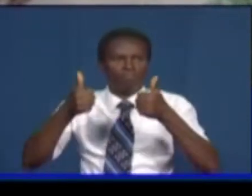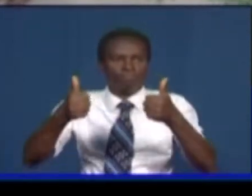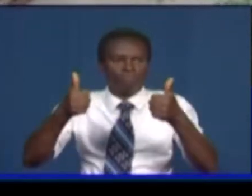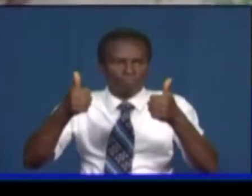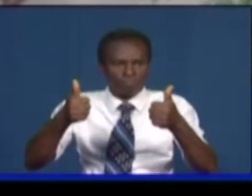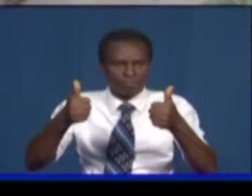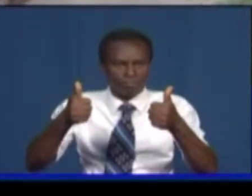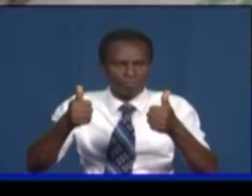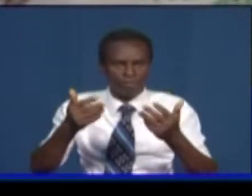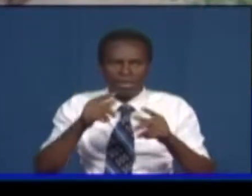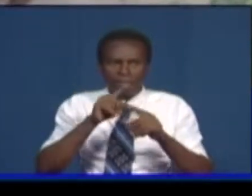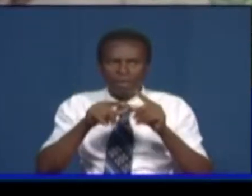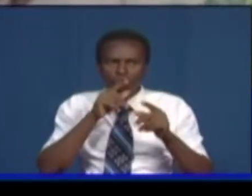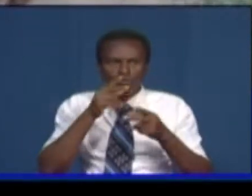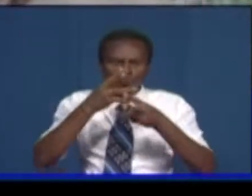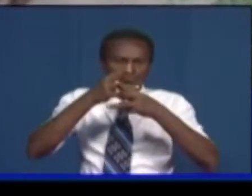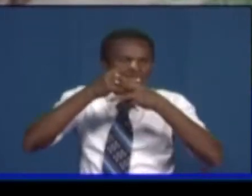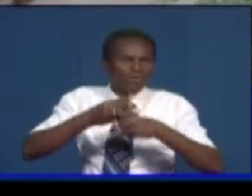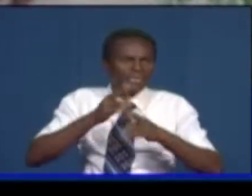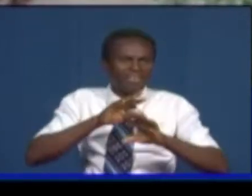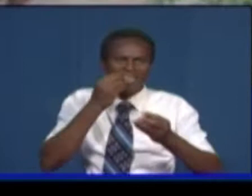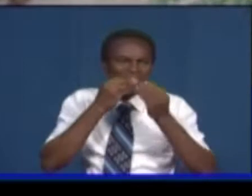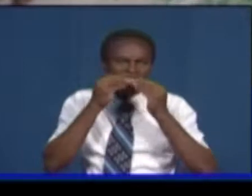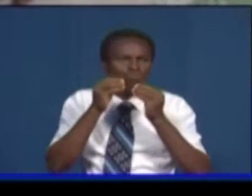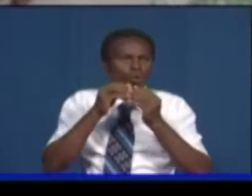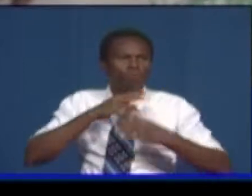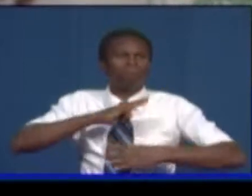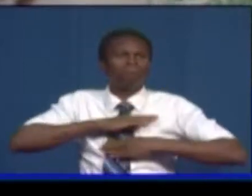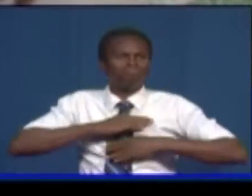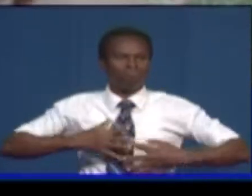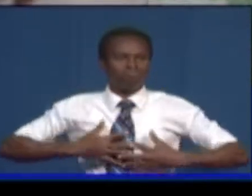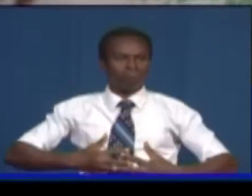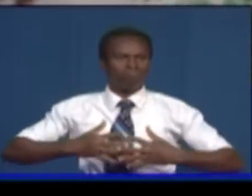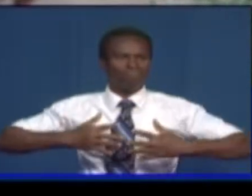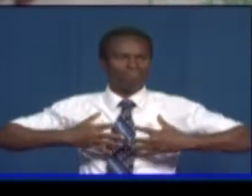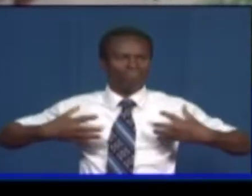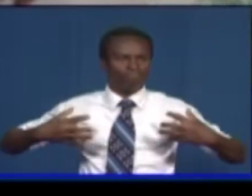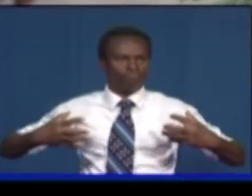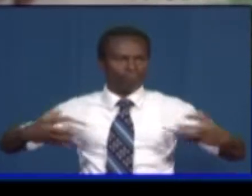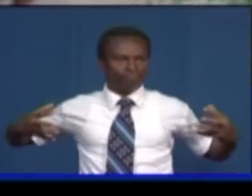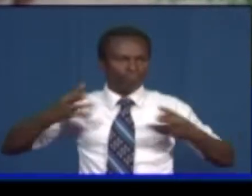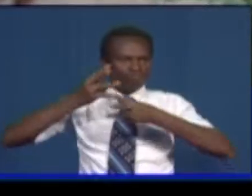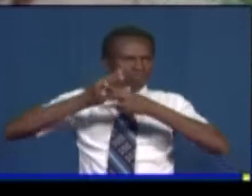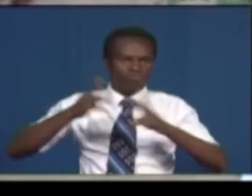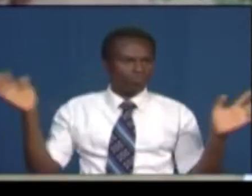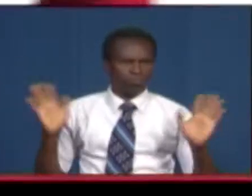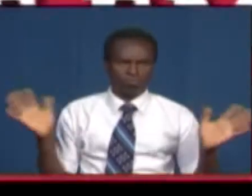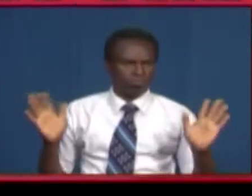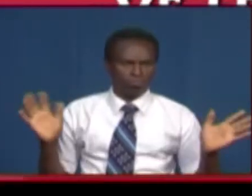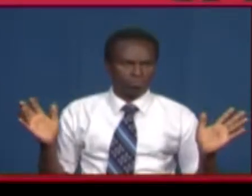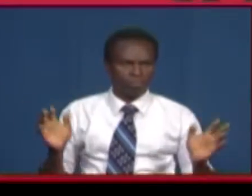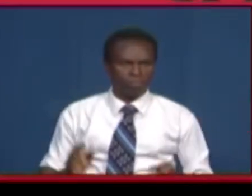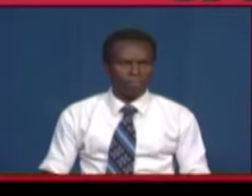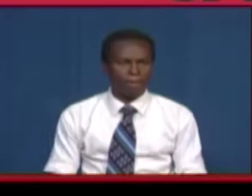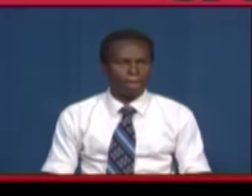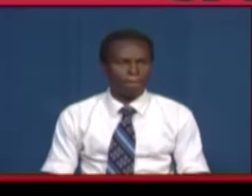weight, not overweight. So they should watch their weight and not go out of proportion. And it should be something that should be moderate.